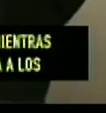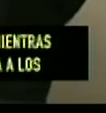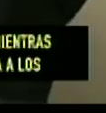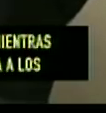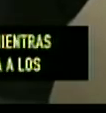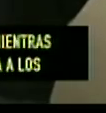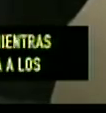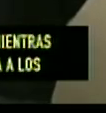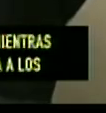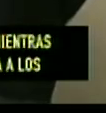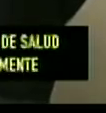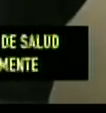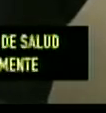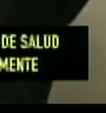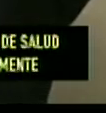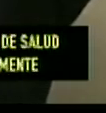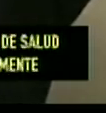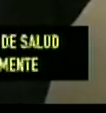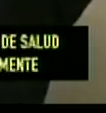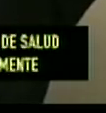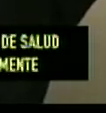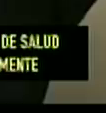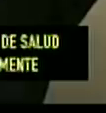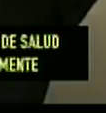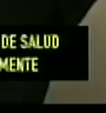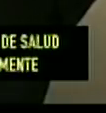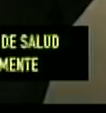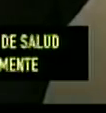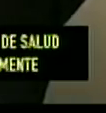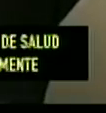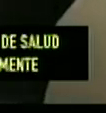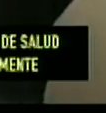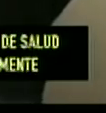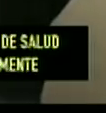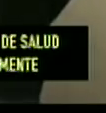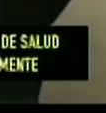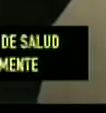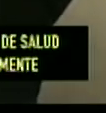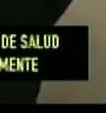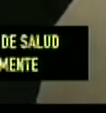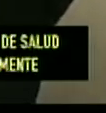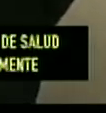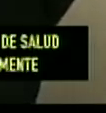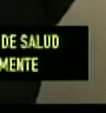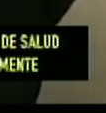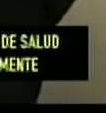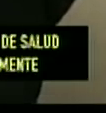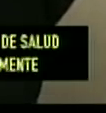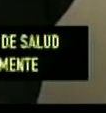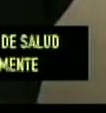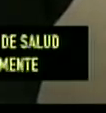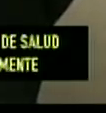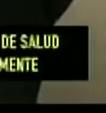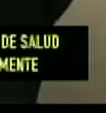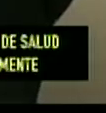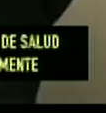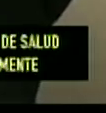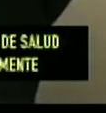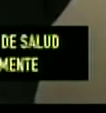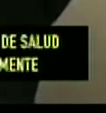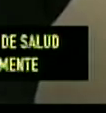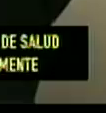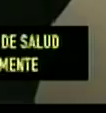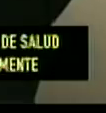citizen-responsive democratic governance and repair the provision of health services in their country.